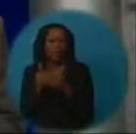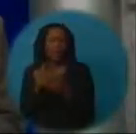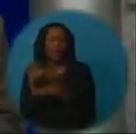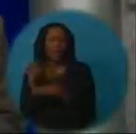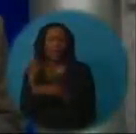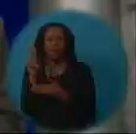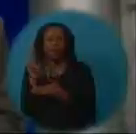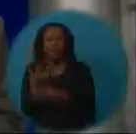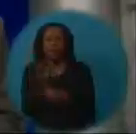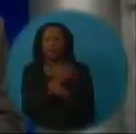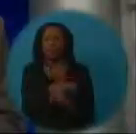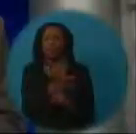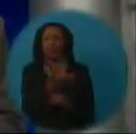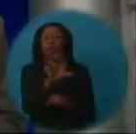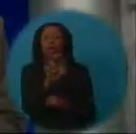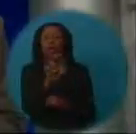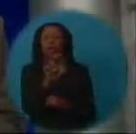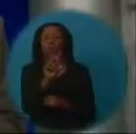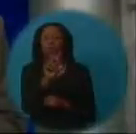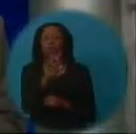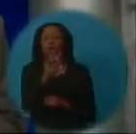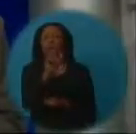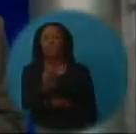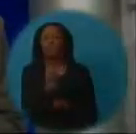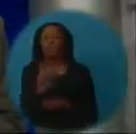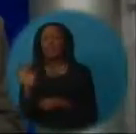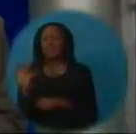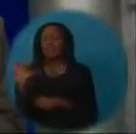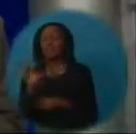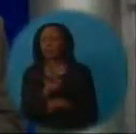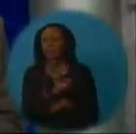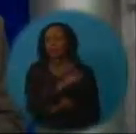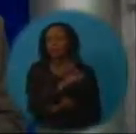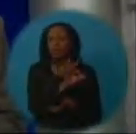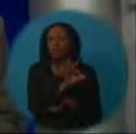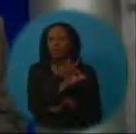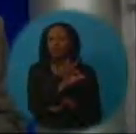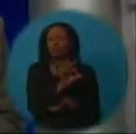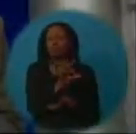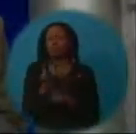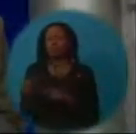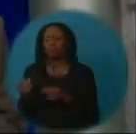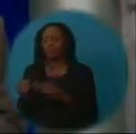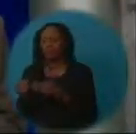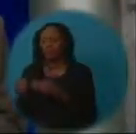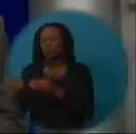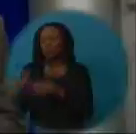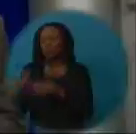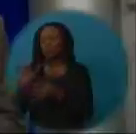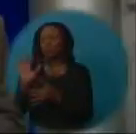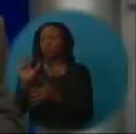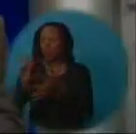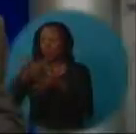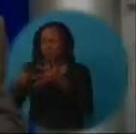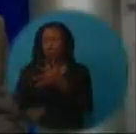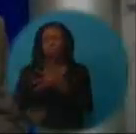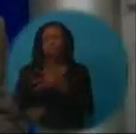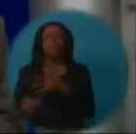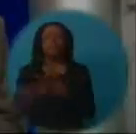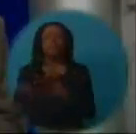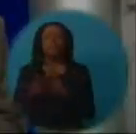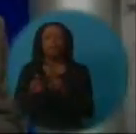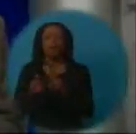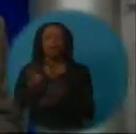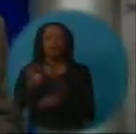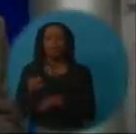defeated Nichols-Bacon Cougars 85-79 last night to move to 25 points, along with British American Insurance